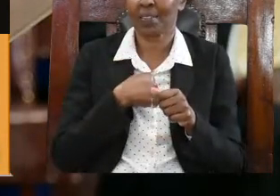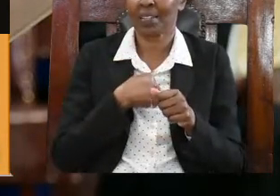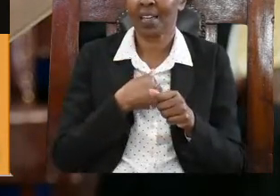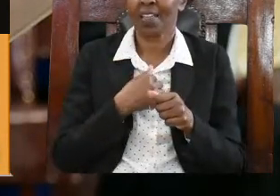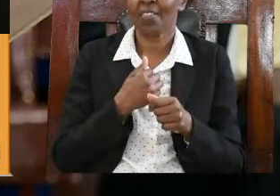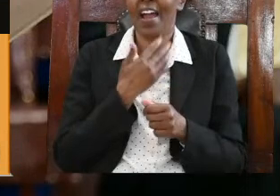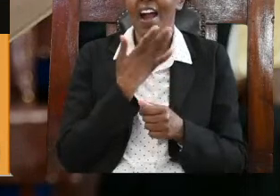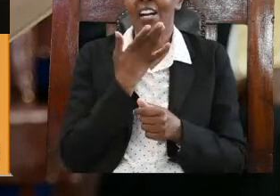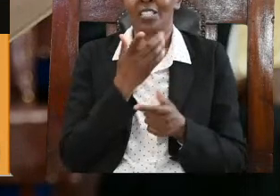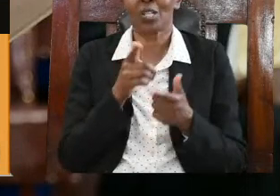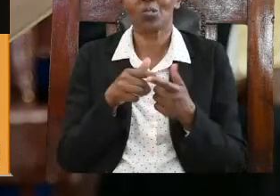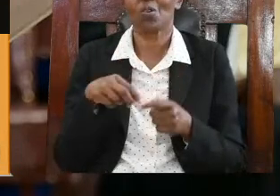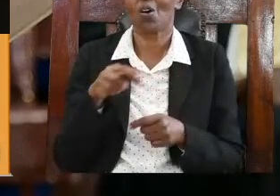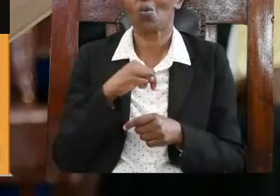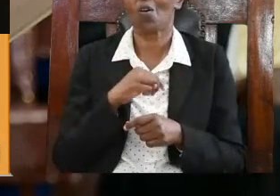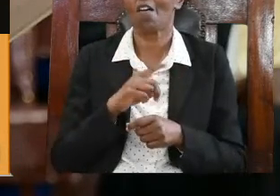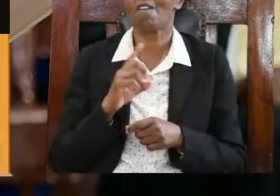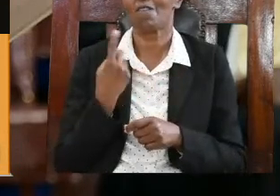question,